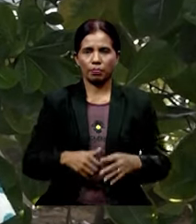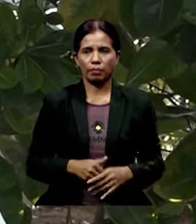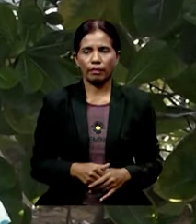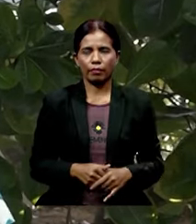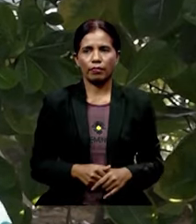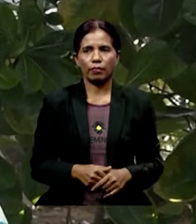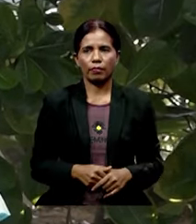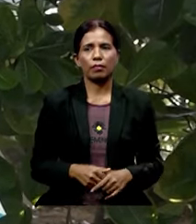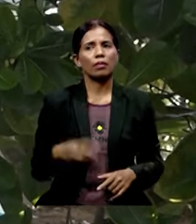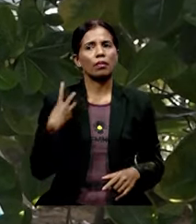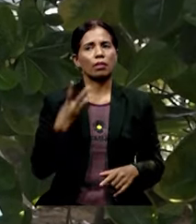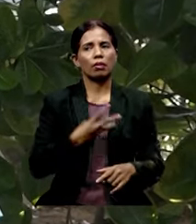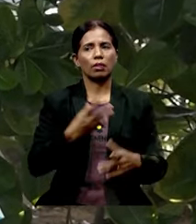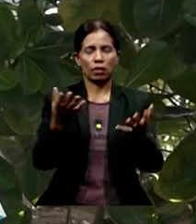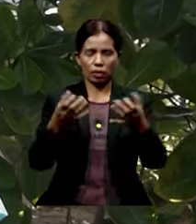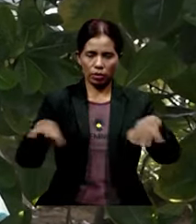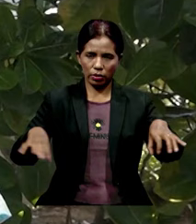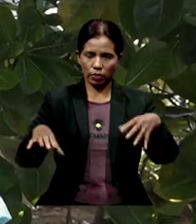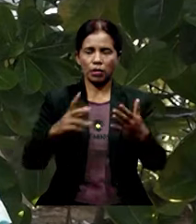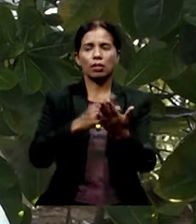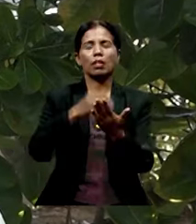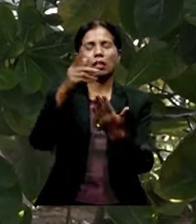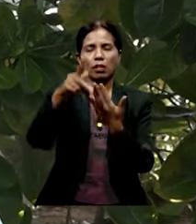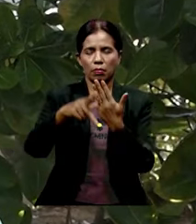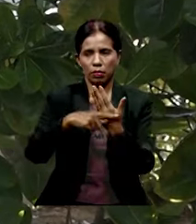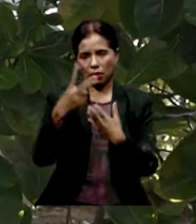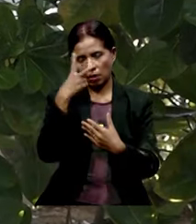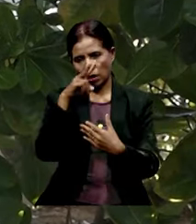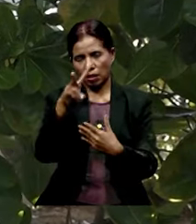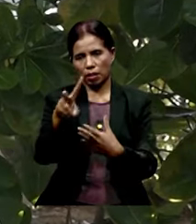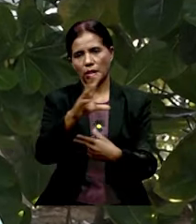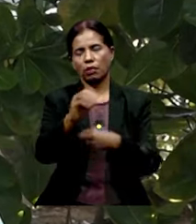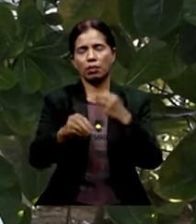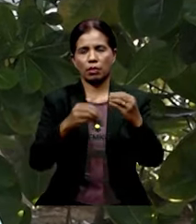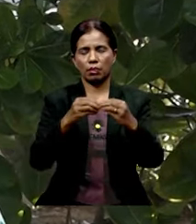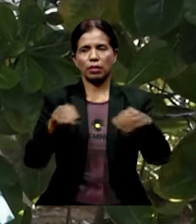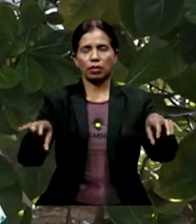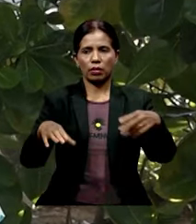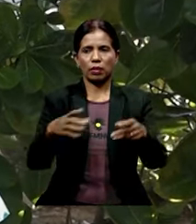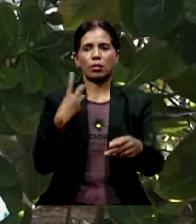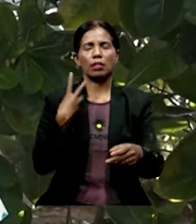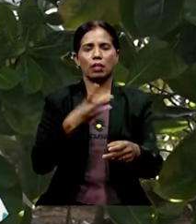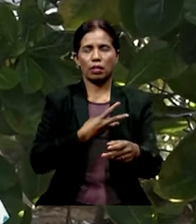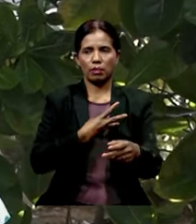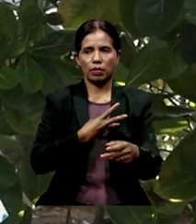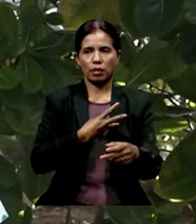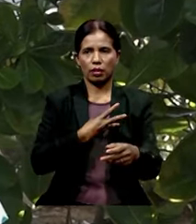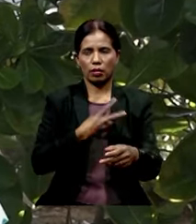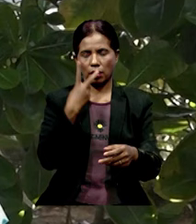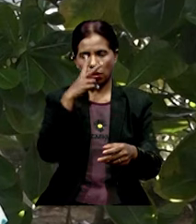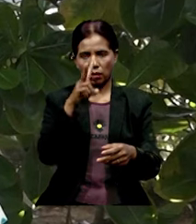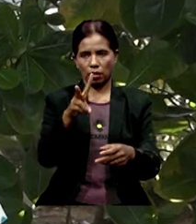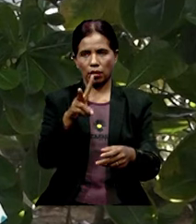Well, we want to increase the program. We're looking at expanding it to different sectors. So we're conducting a